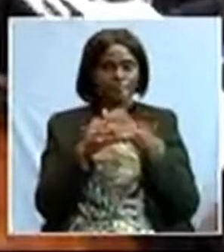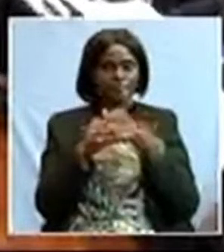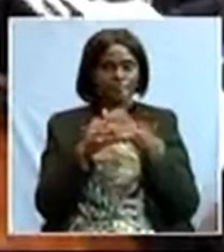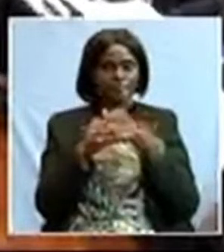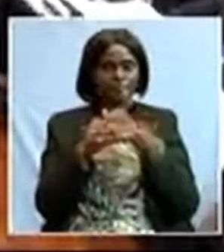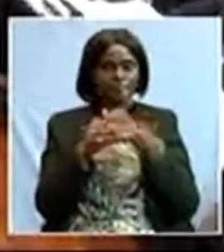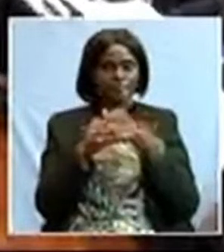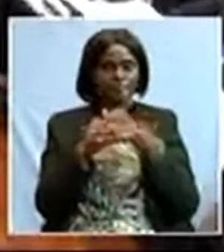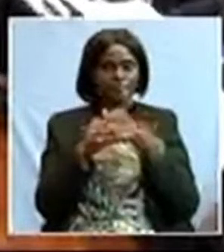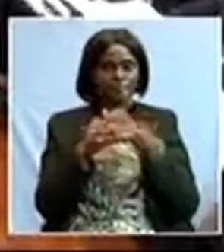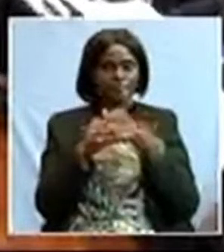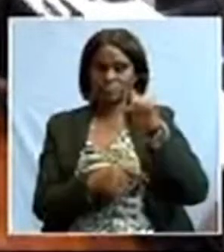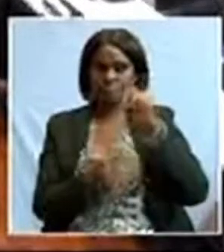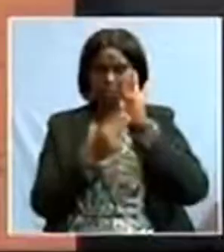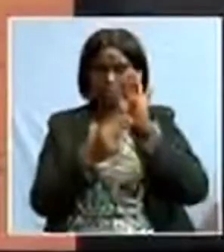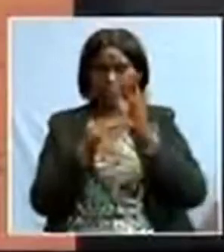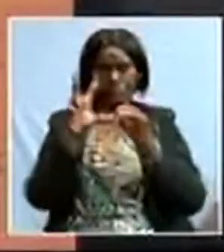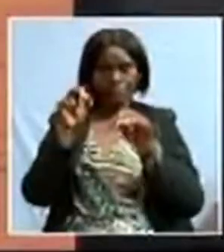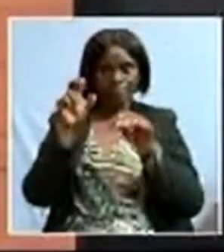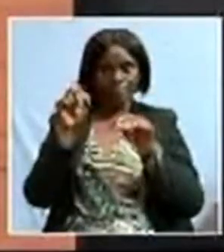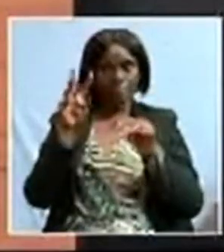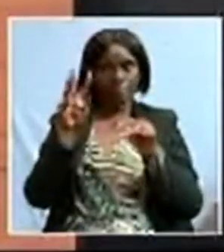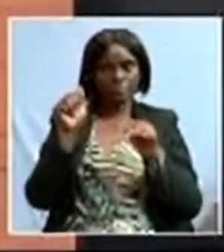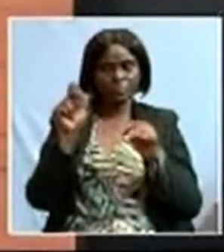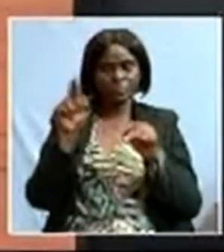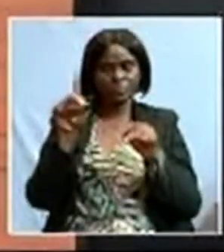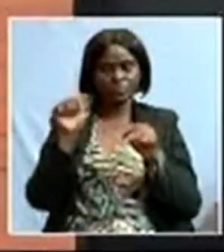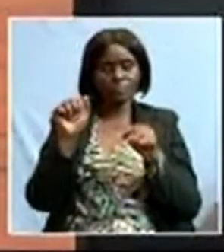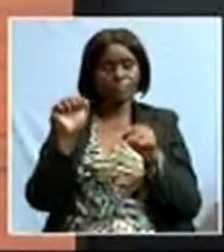Town Clerk, you indicated you have 30 wards, right?